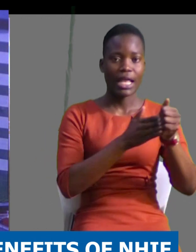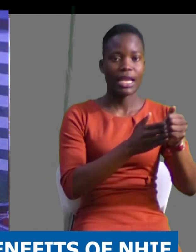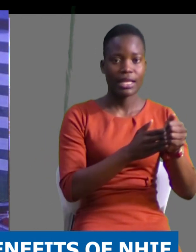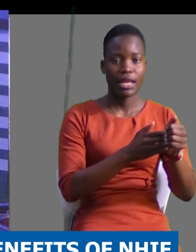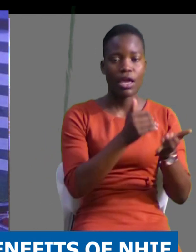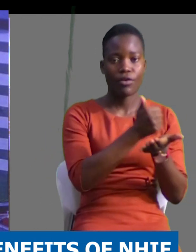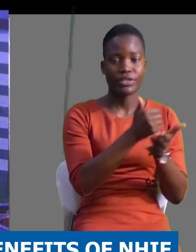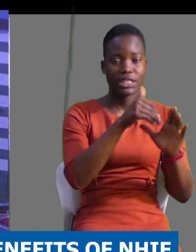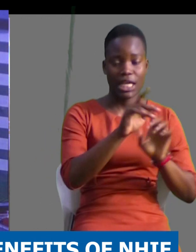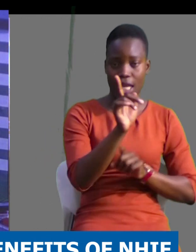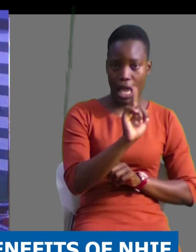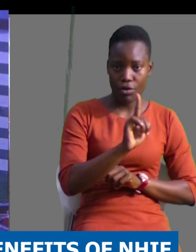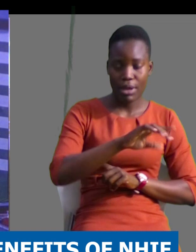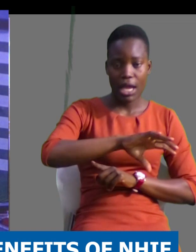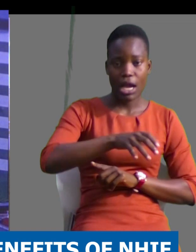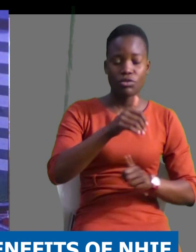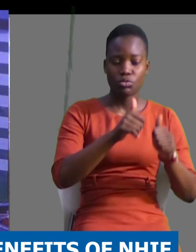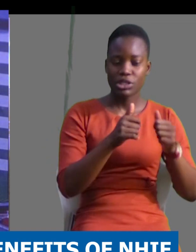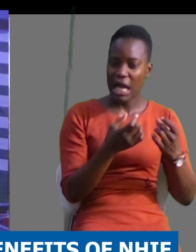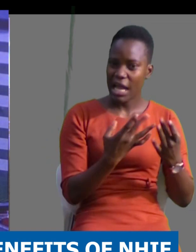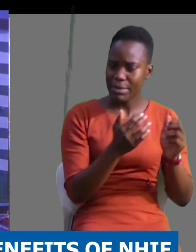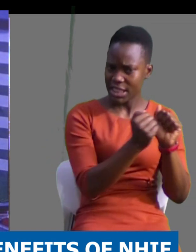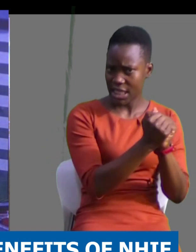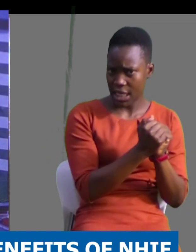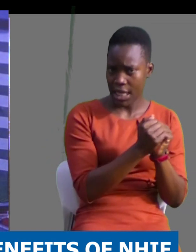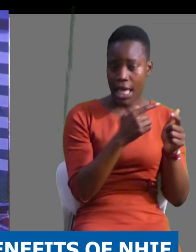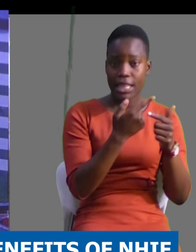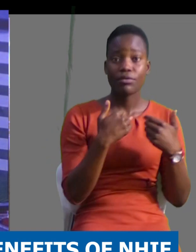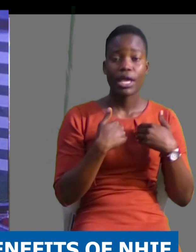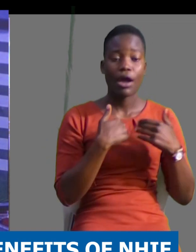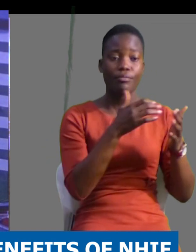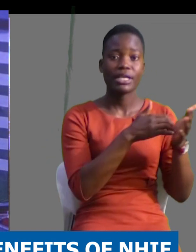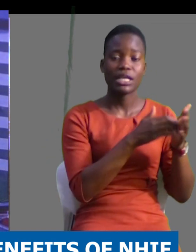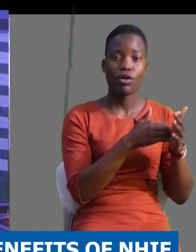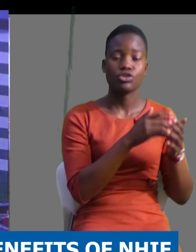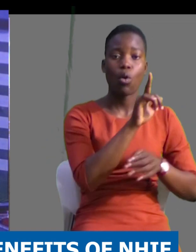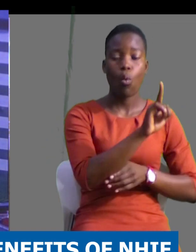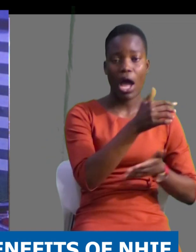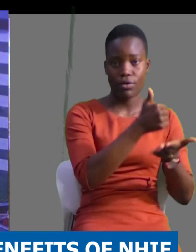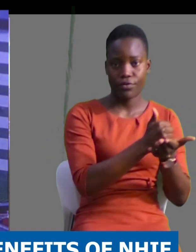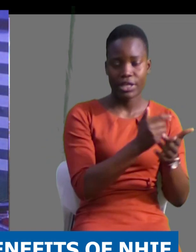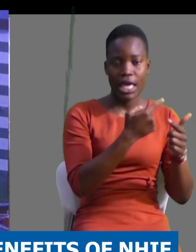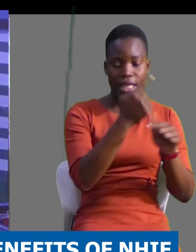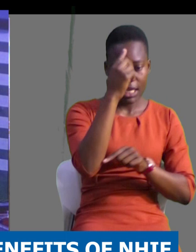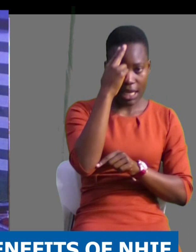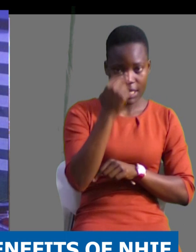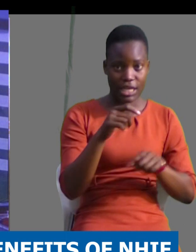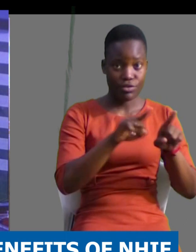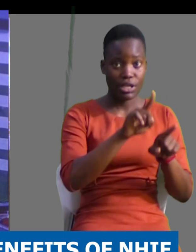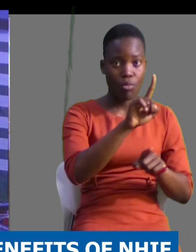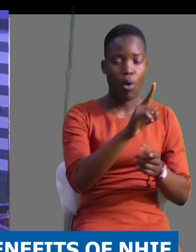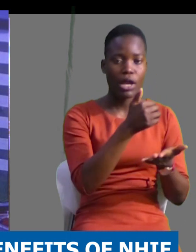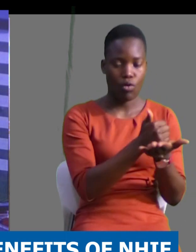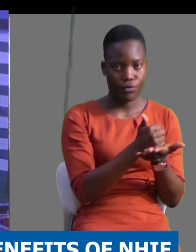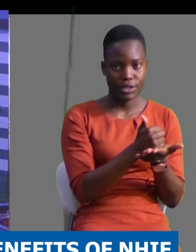that are within the Nairobi County, Yes. which are almost 10 of them. And then in Machakos, there's one office, Yeah. and